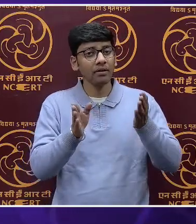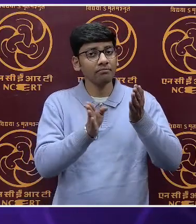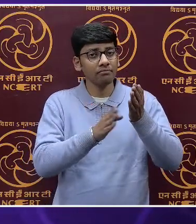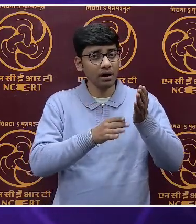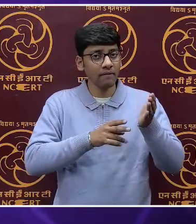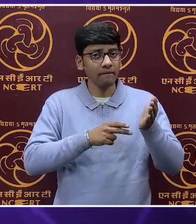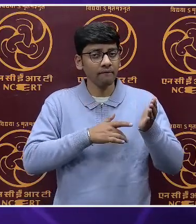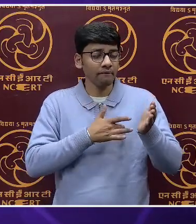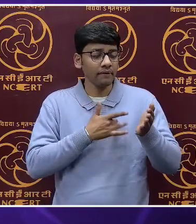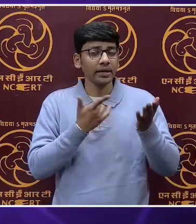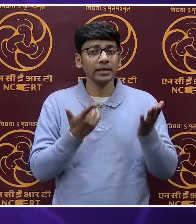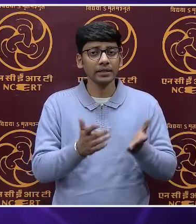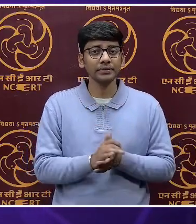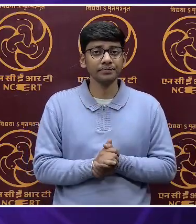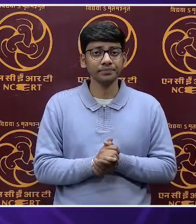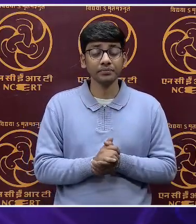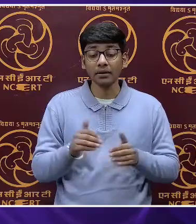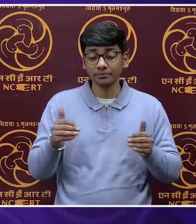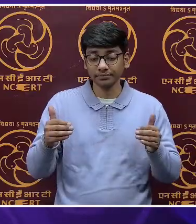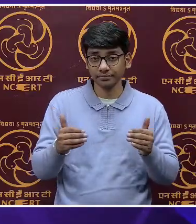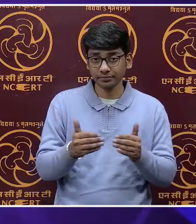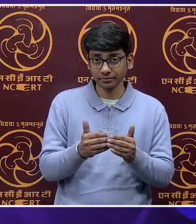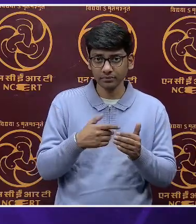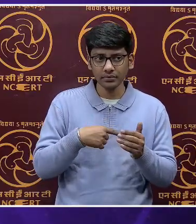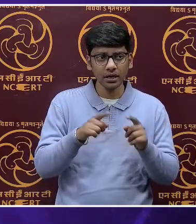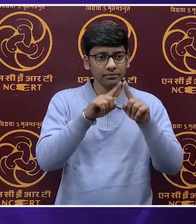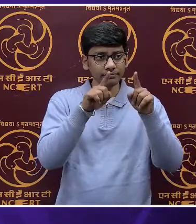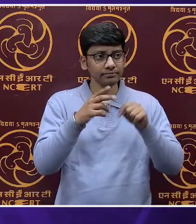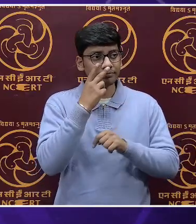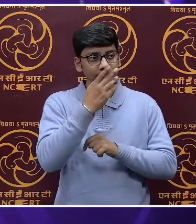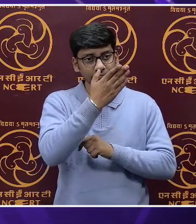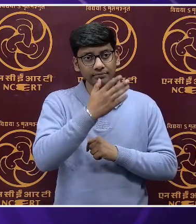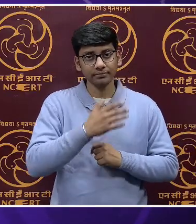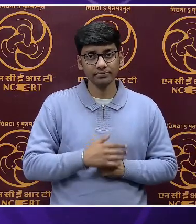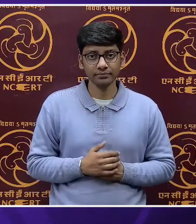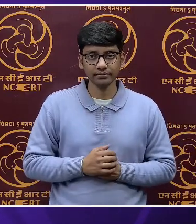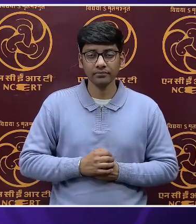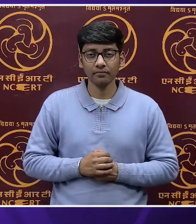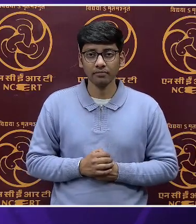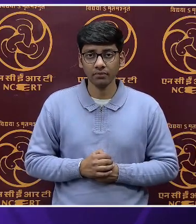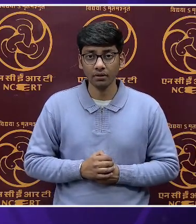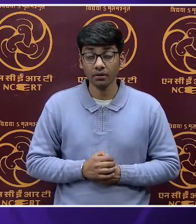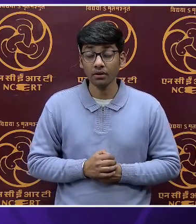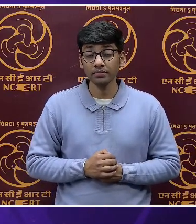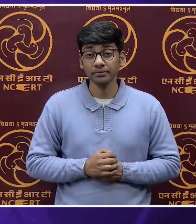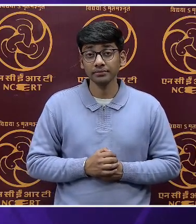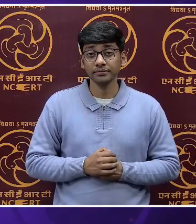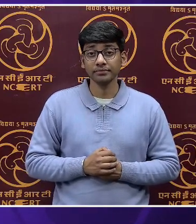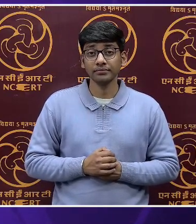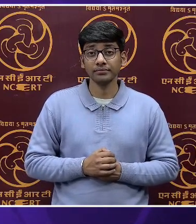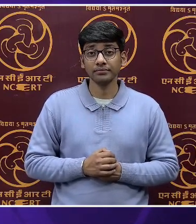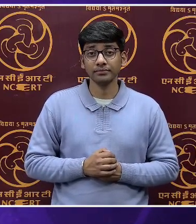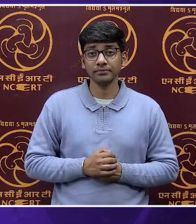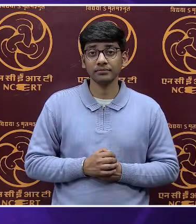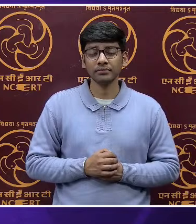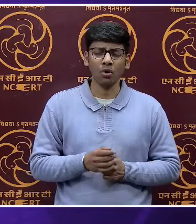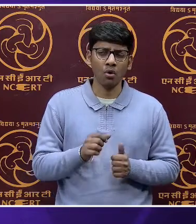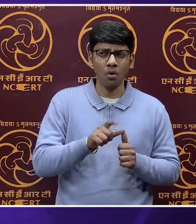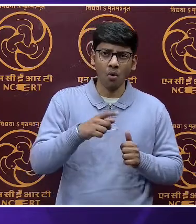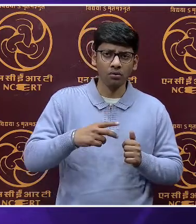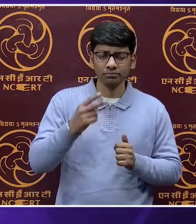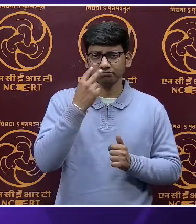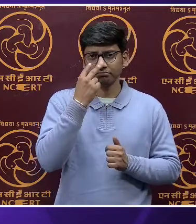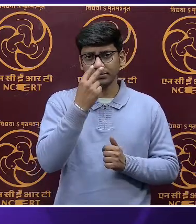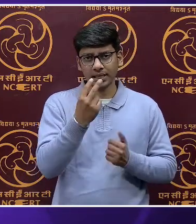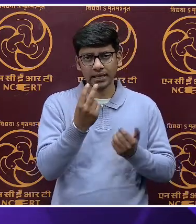meet Evelyn Glennie, as you can see on the screen. Here, as the viewers can see a